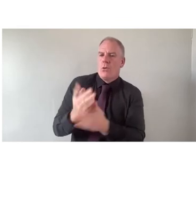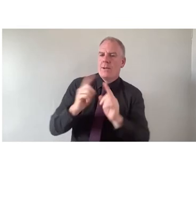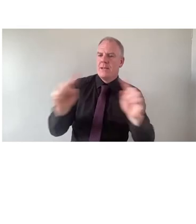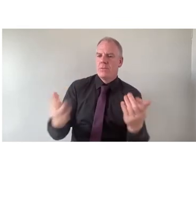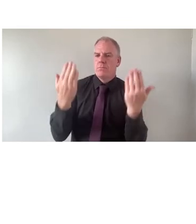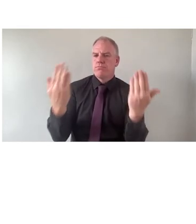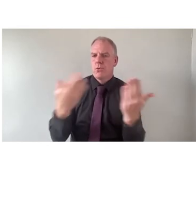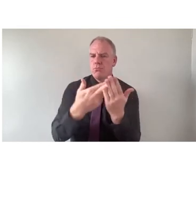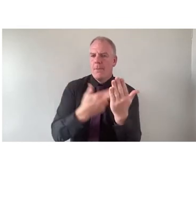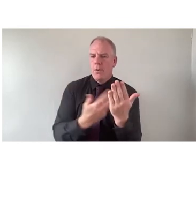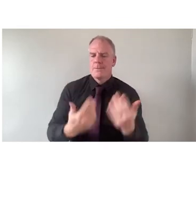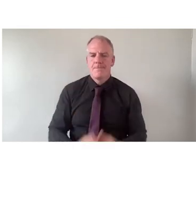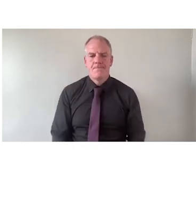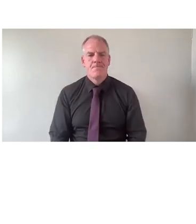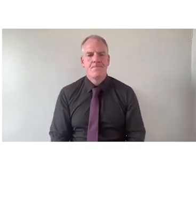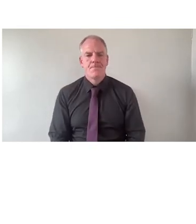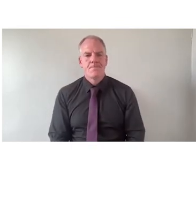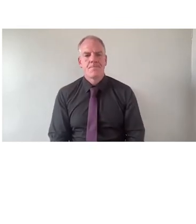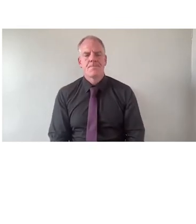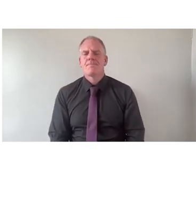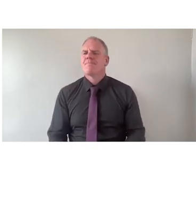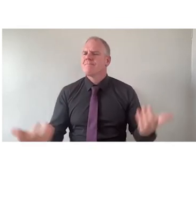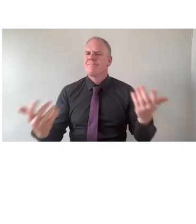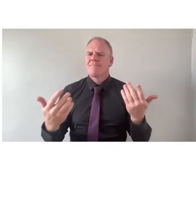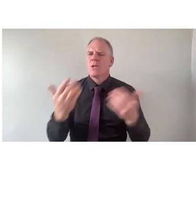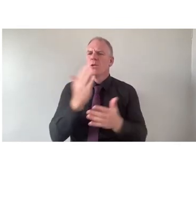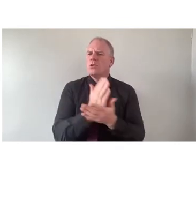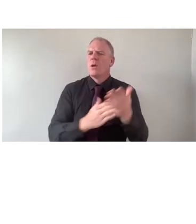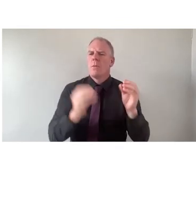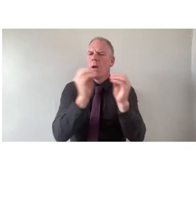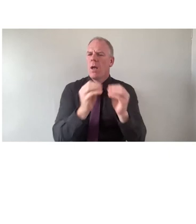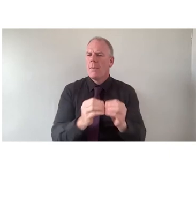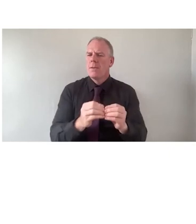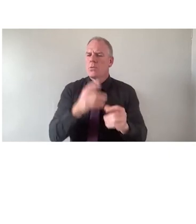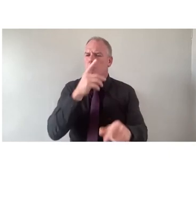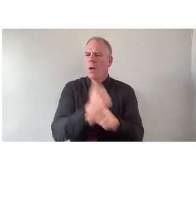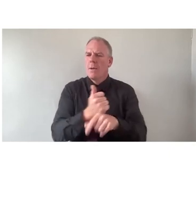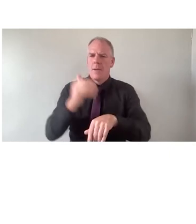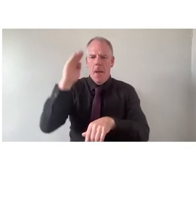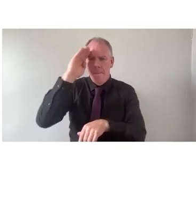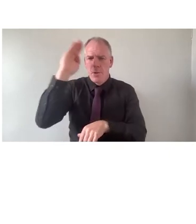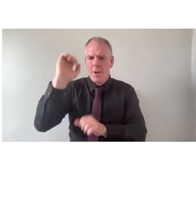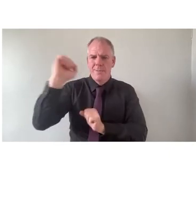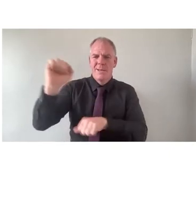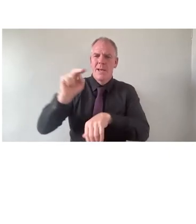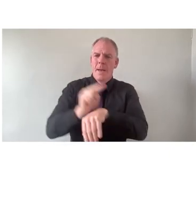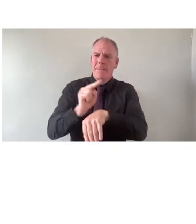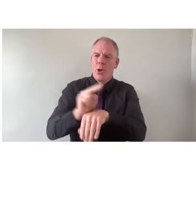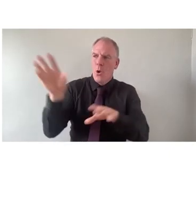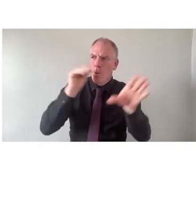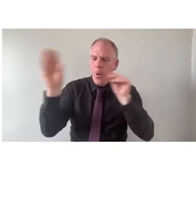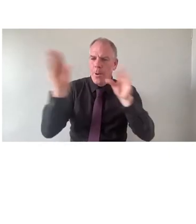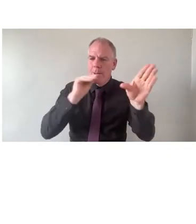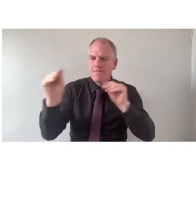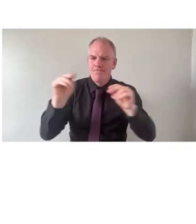reports. Wanted to double down a bit on some of the comments that were made also about employers and this peer learning demonstration effect